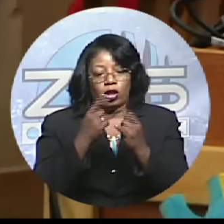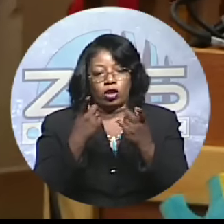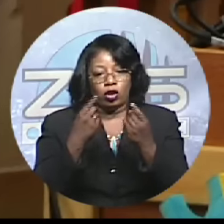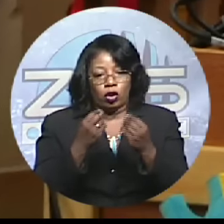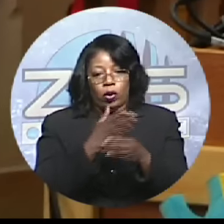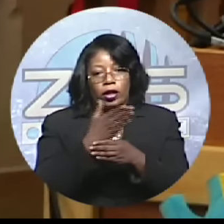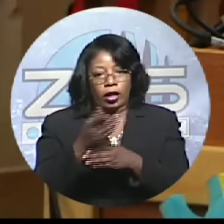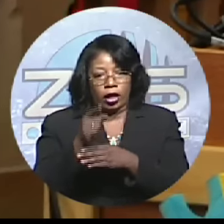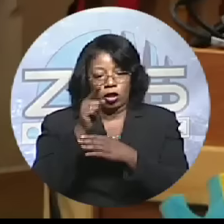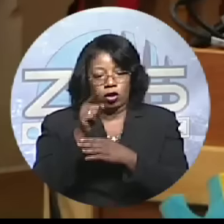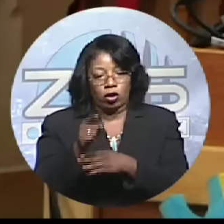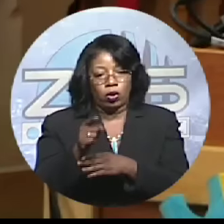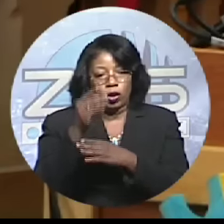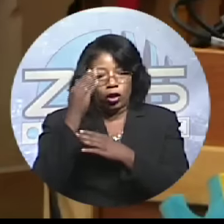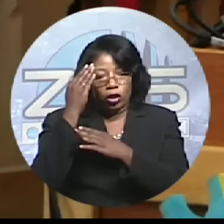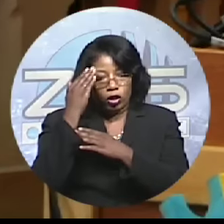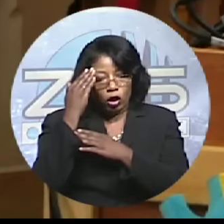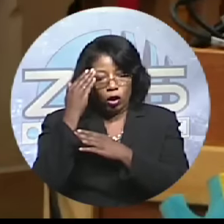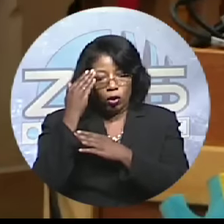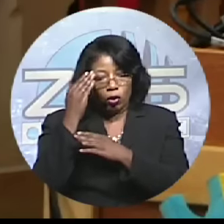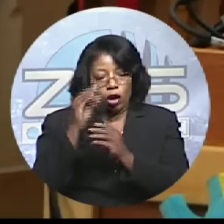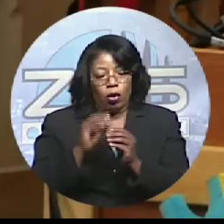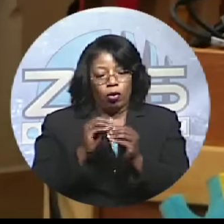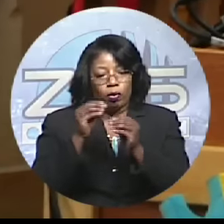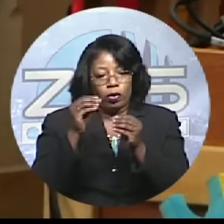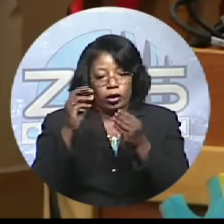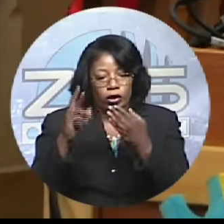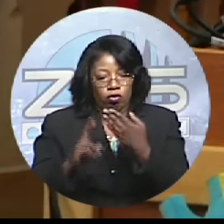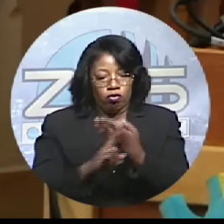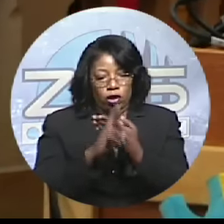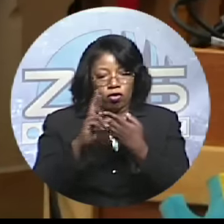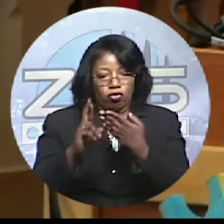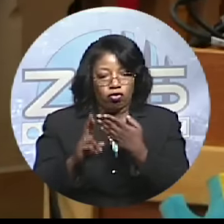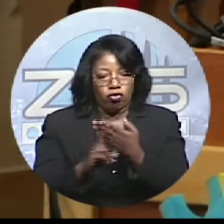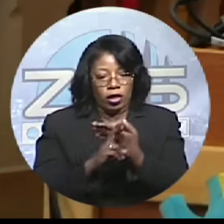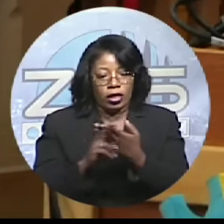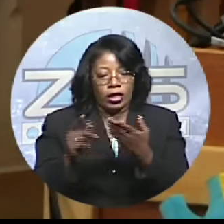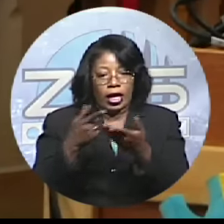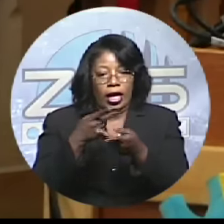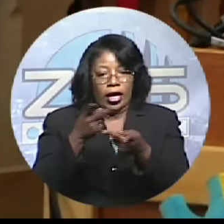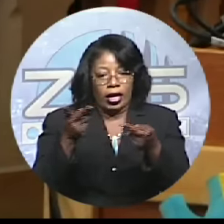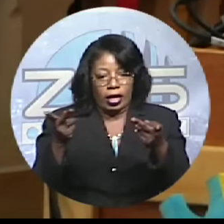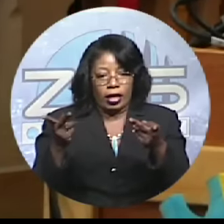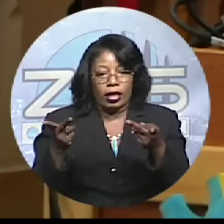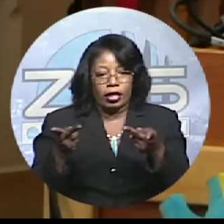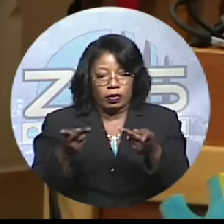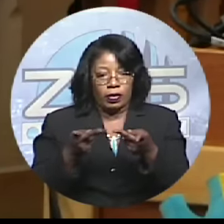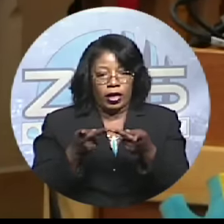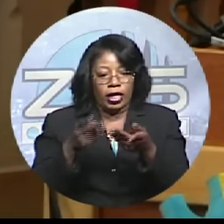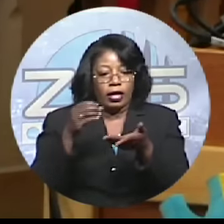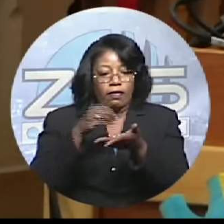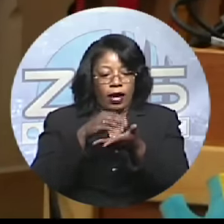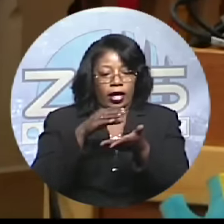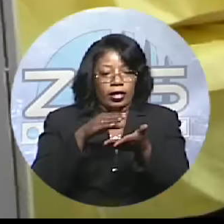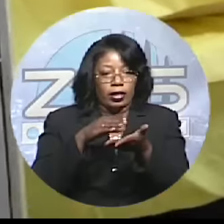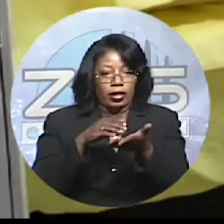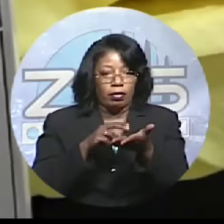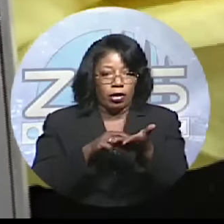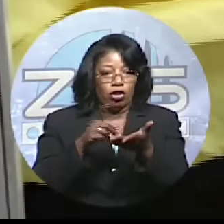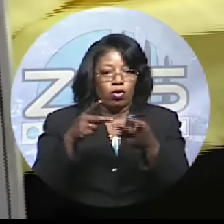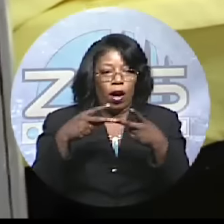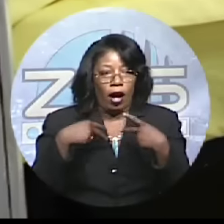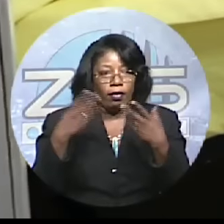know will put at risk all this investment, the millions of dollars of investment you have in this building.